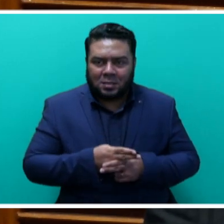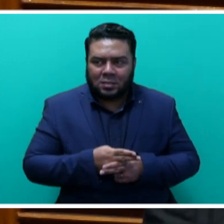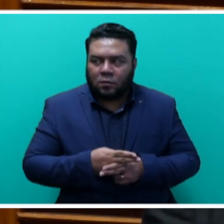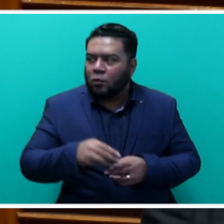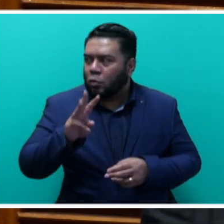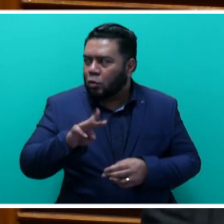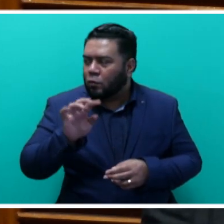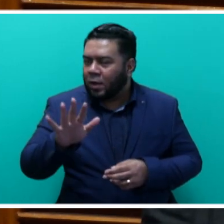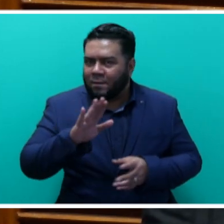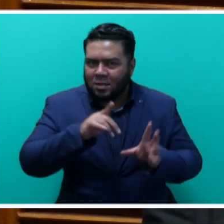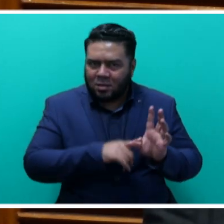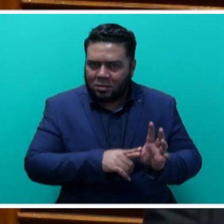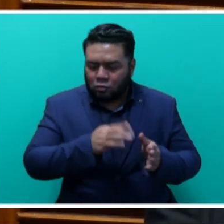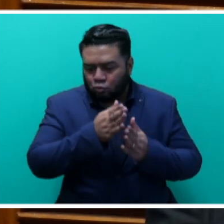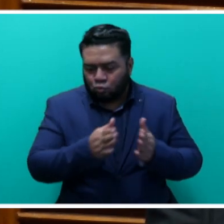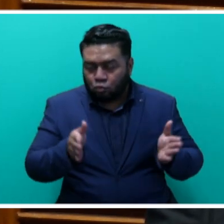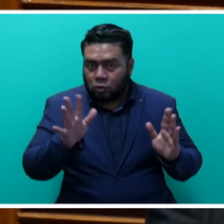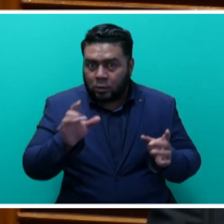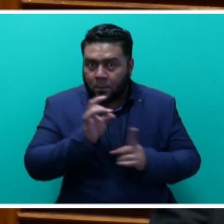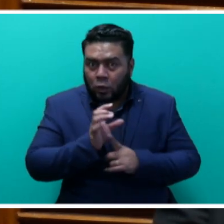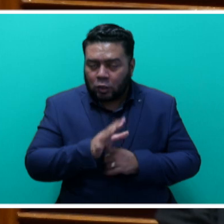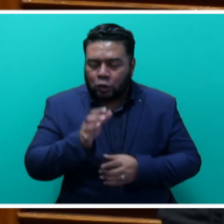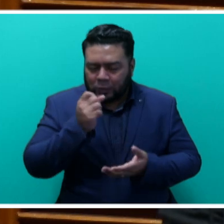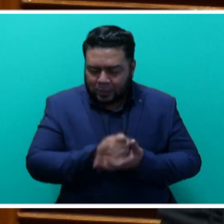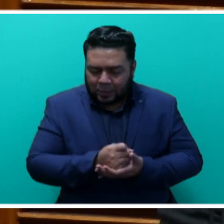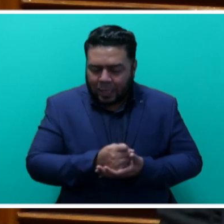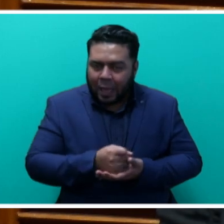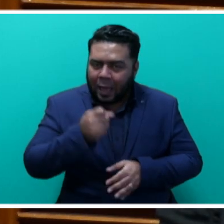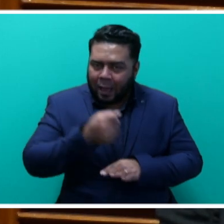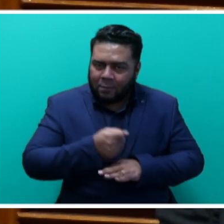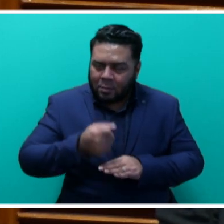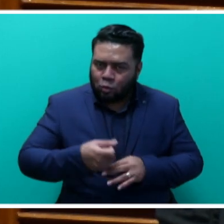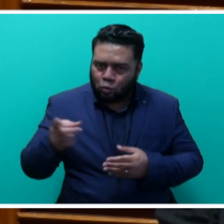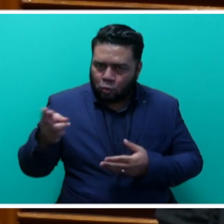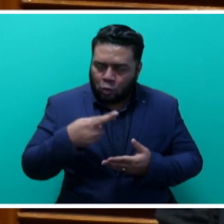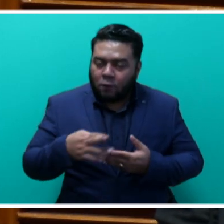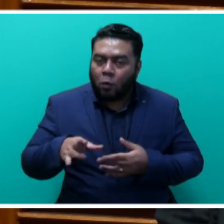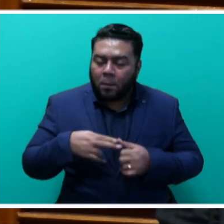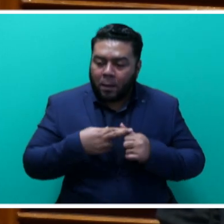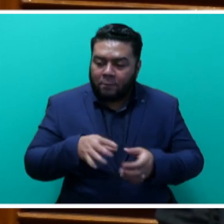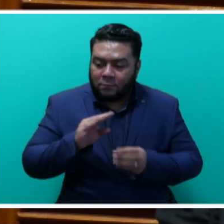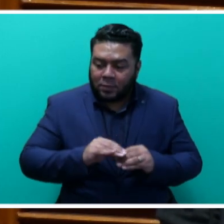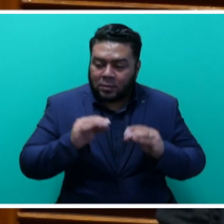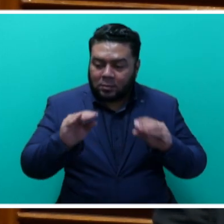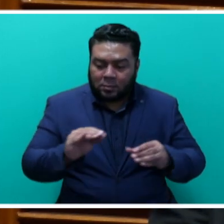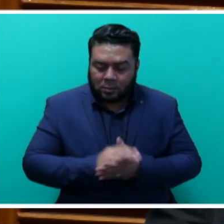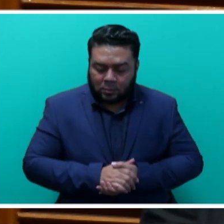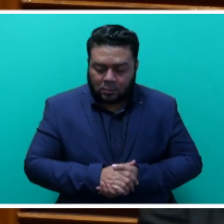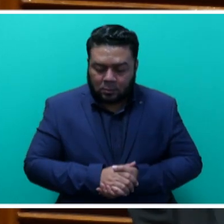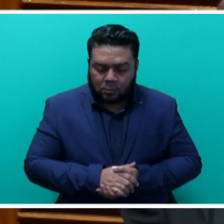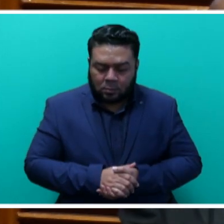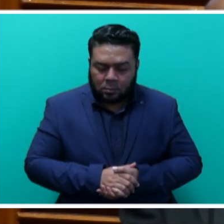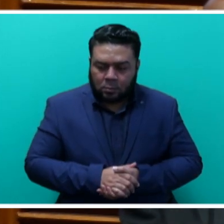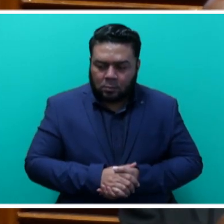years. This is crucial to ensure that government's rate of return on investments from these farm access roads and the provision